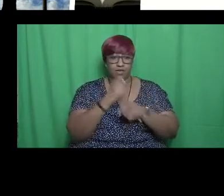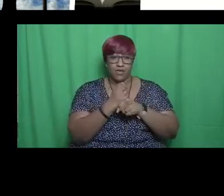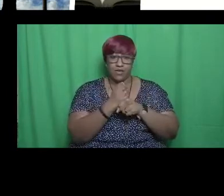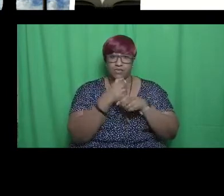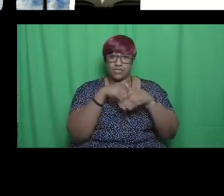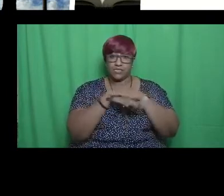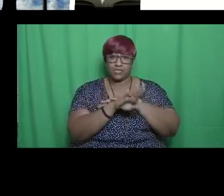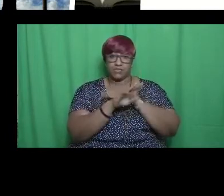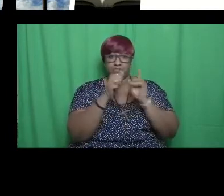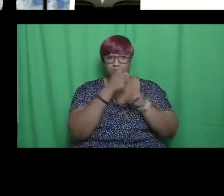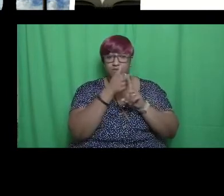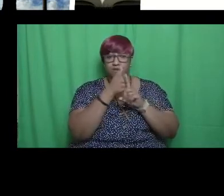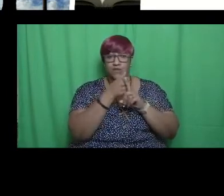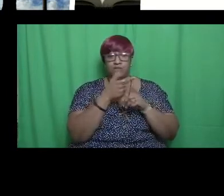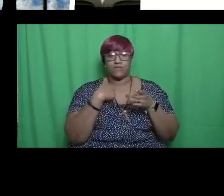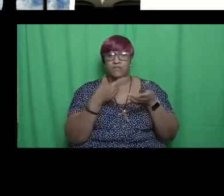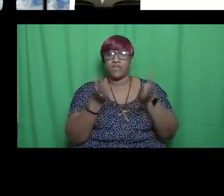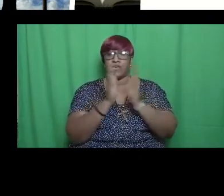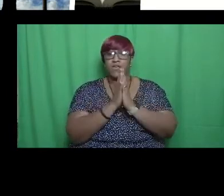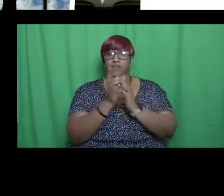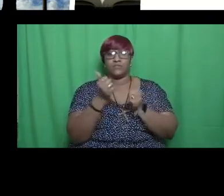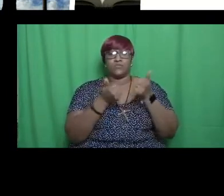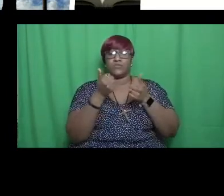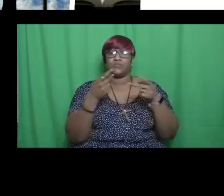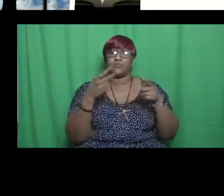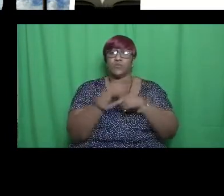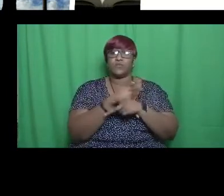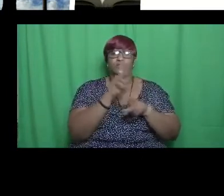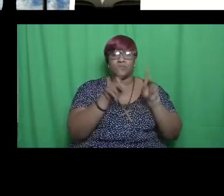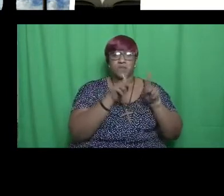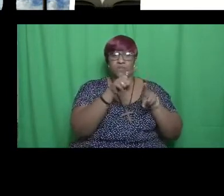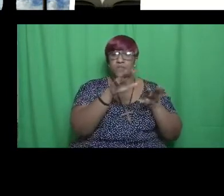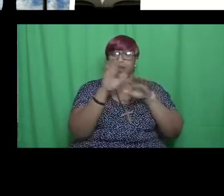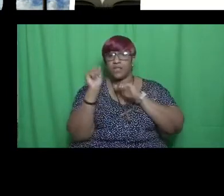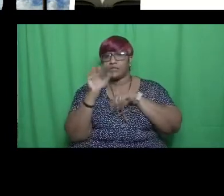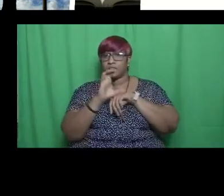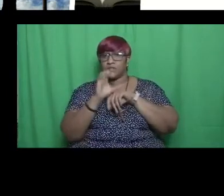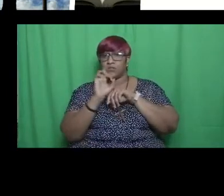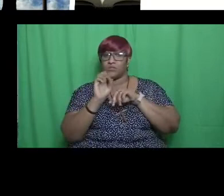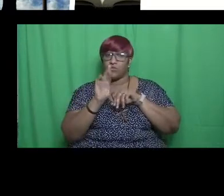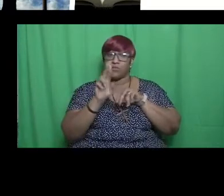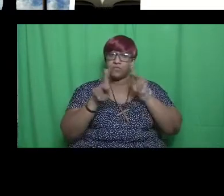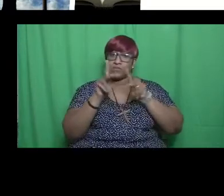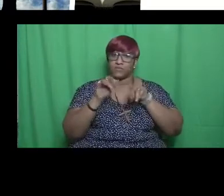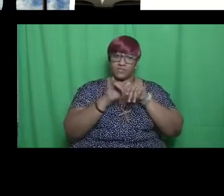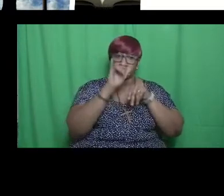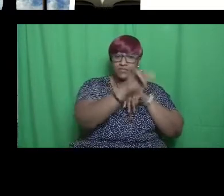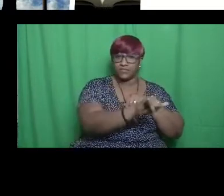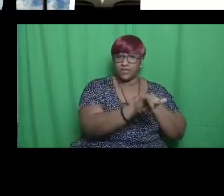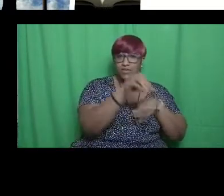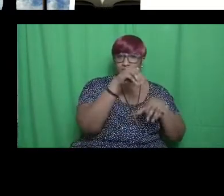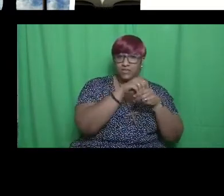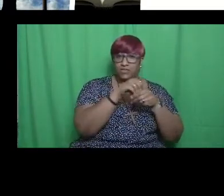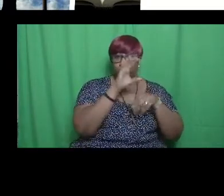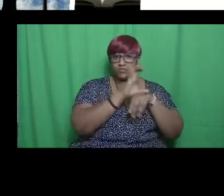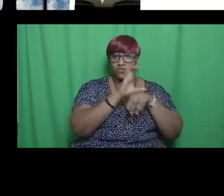in. And I'm going to ask you, which is worse? People who leave the church or people who stay in church with their hearts all locked